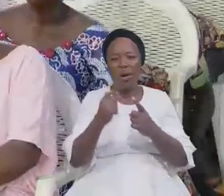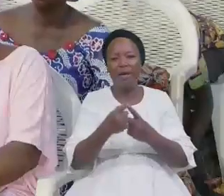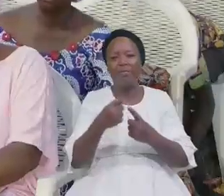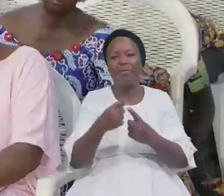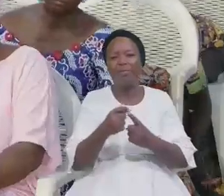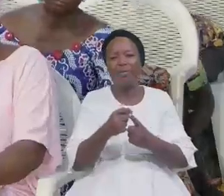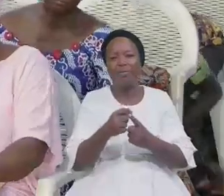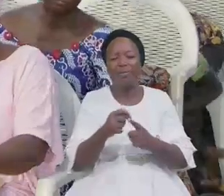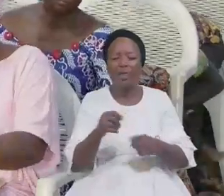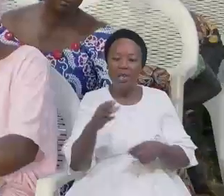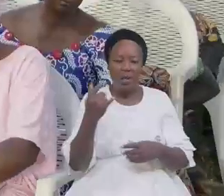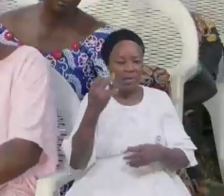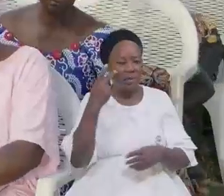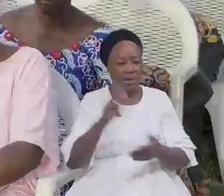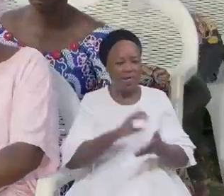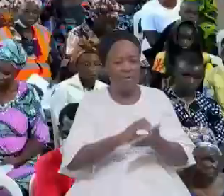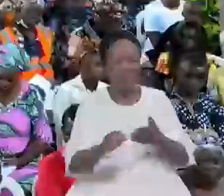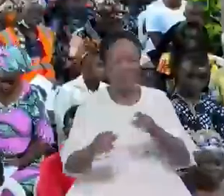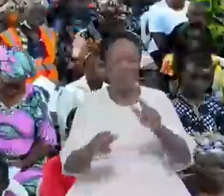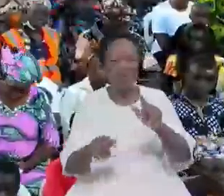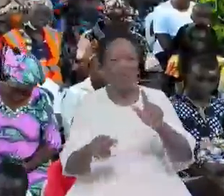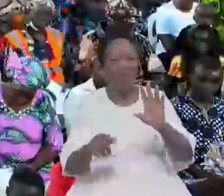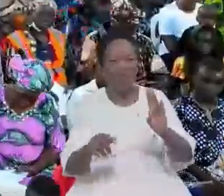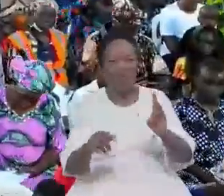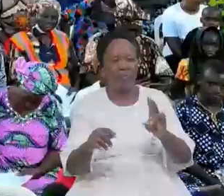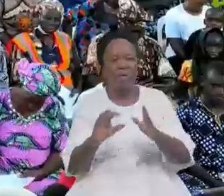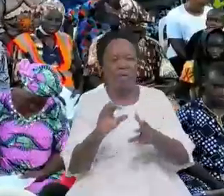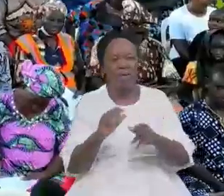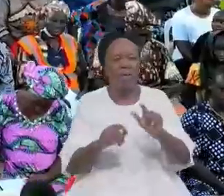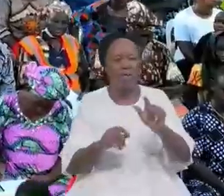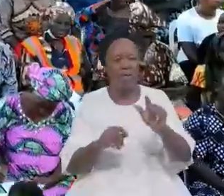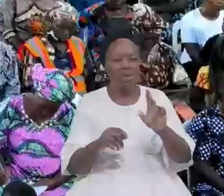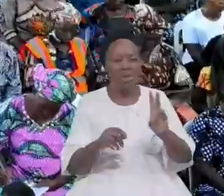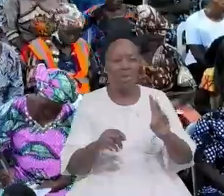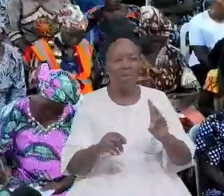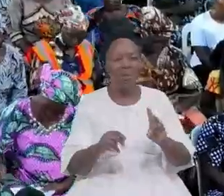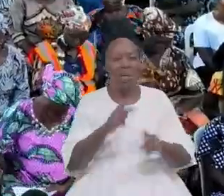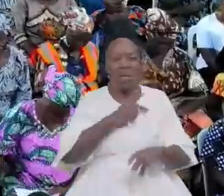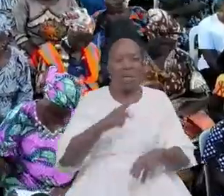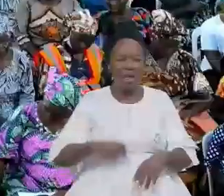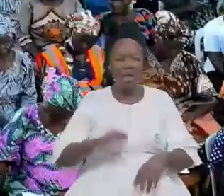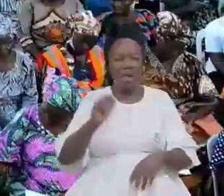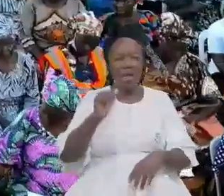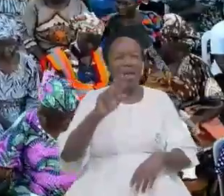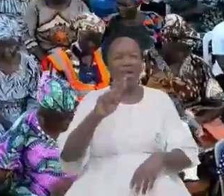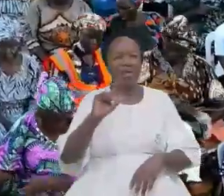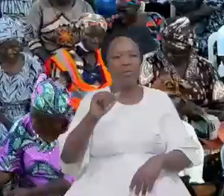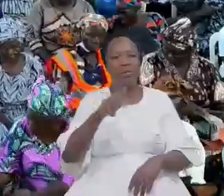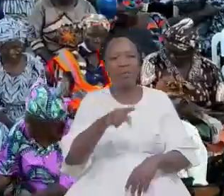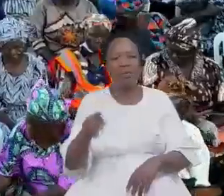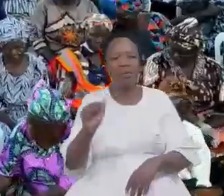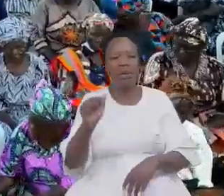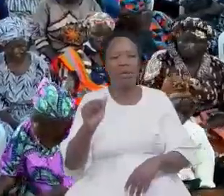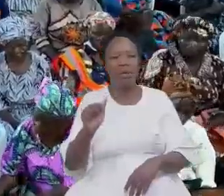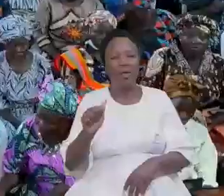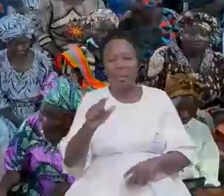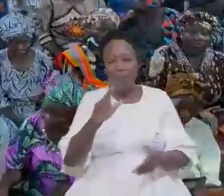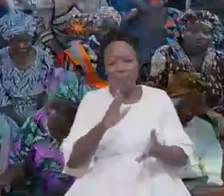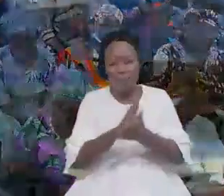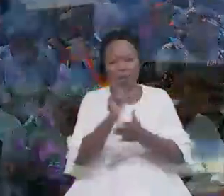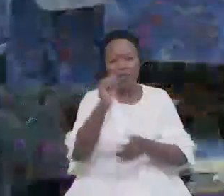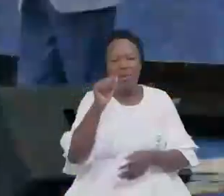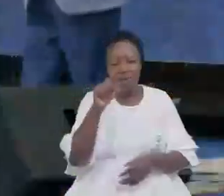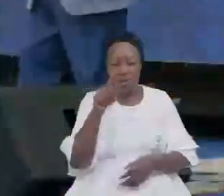verse 27. In verse 27, King Agrippa, believest thou